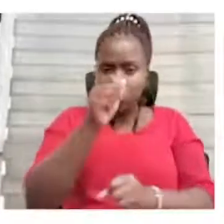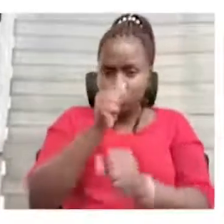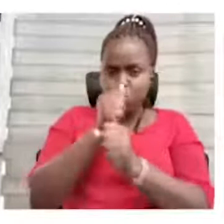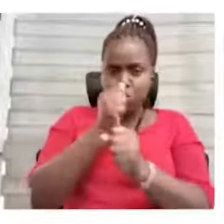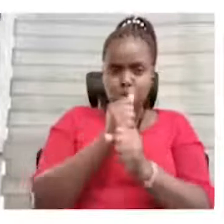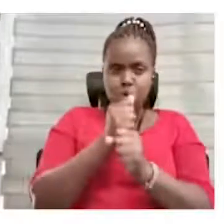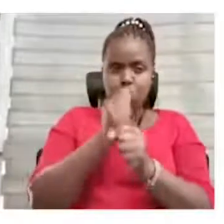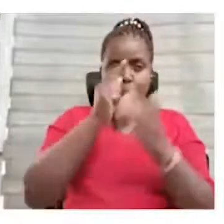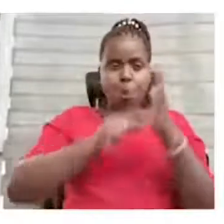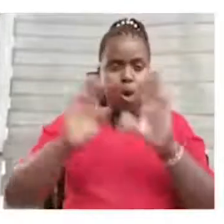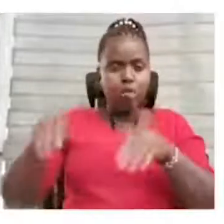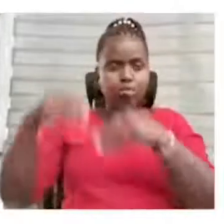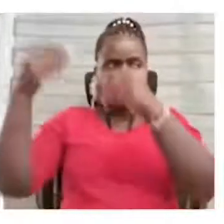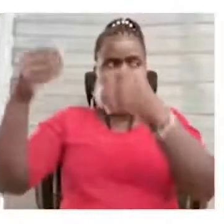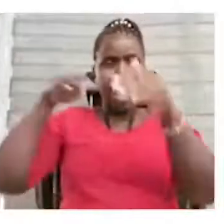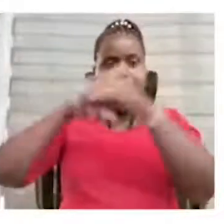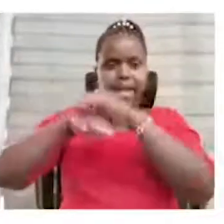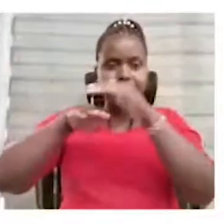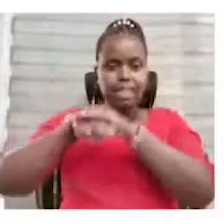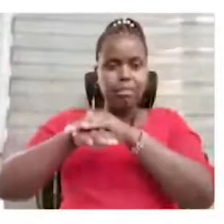deliver is accessible to people with disabilities.